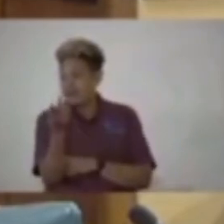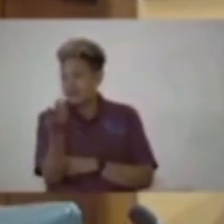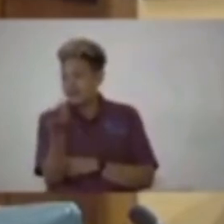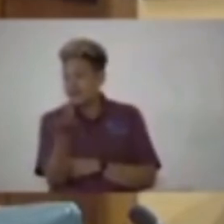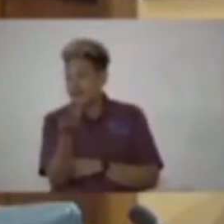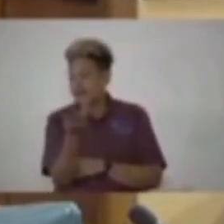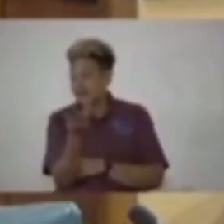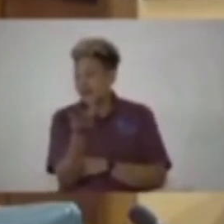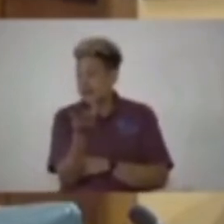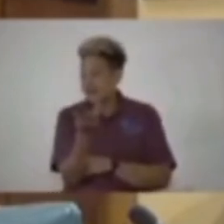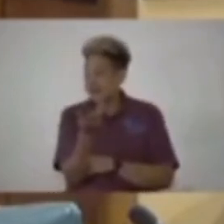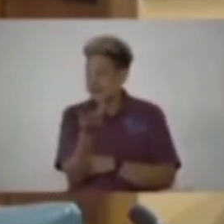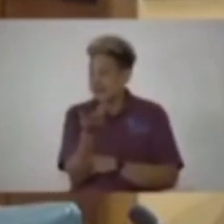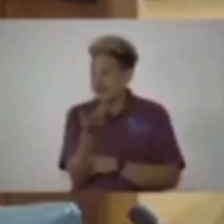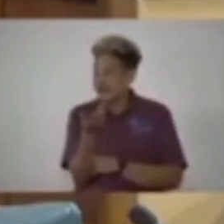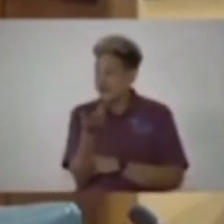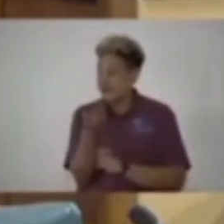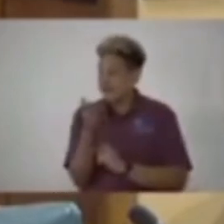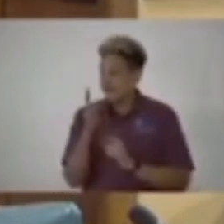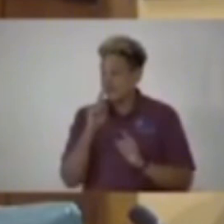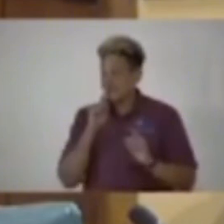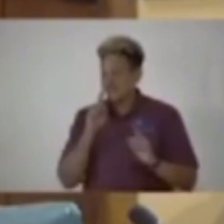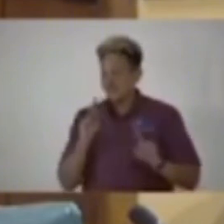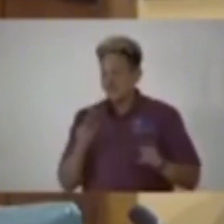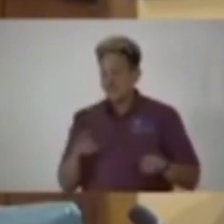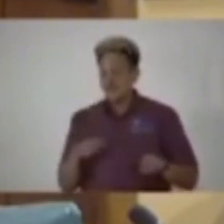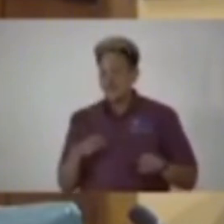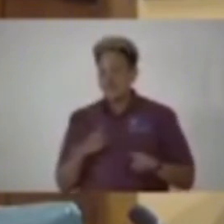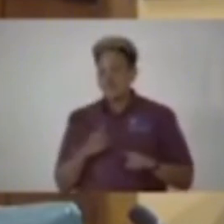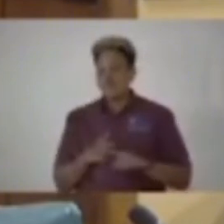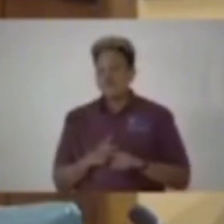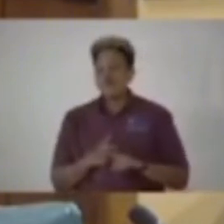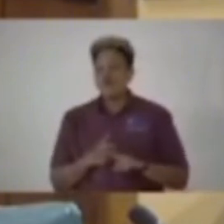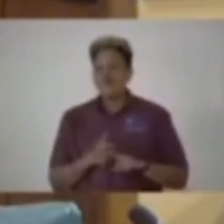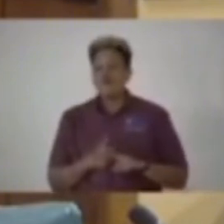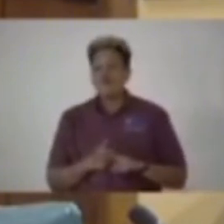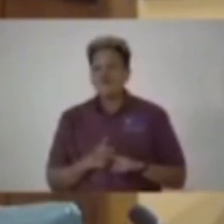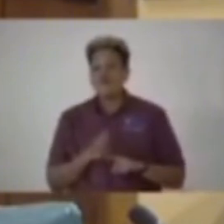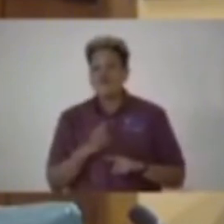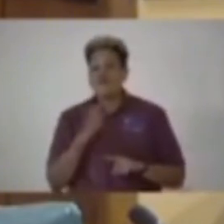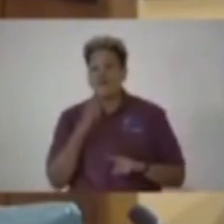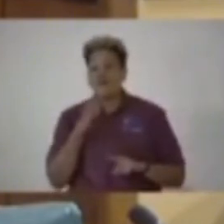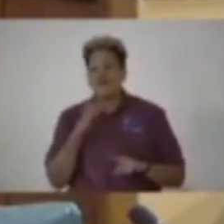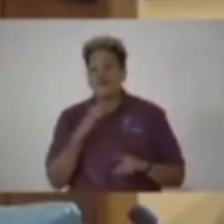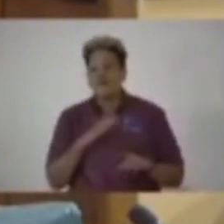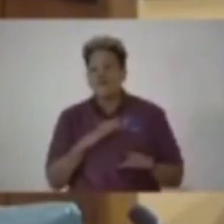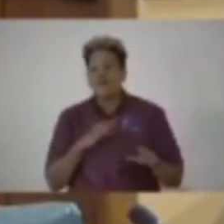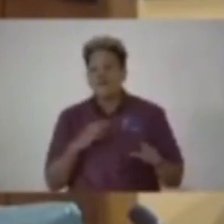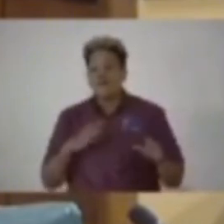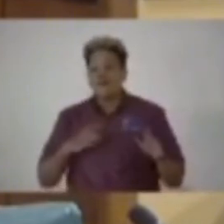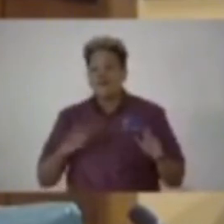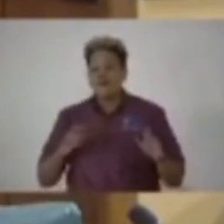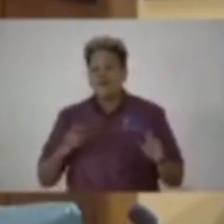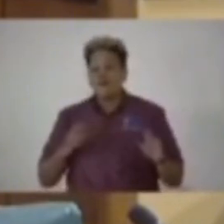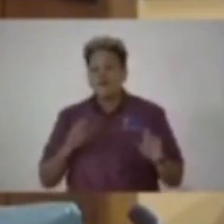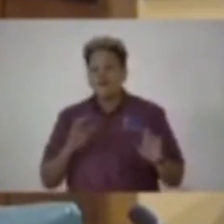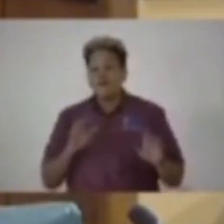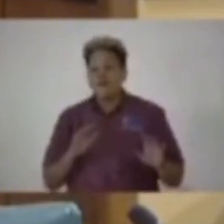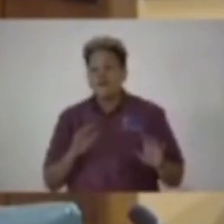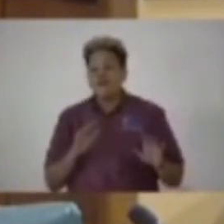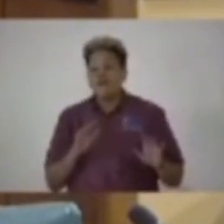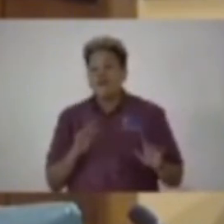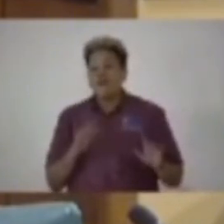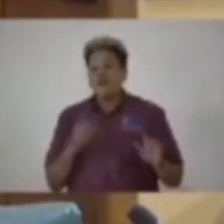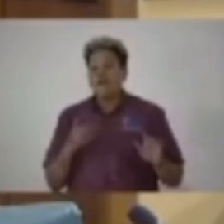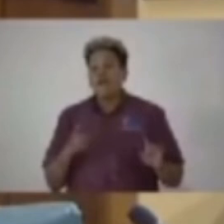be in, and the Prime Minister is the head, and the head of the party is the head of the executive, and the head of the parliament, in terms of what you say, is